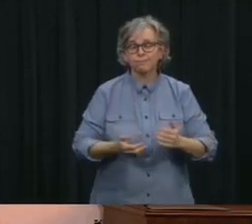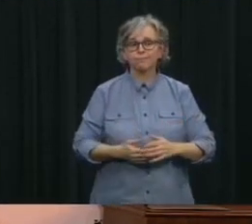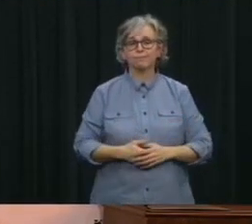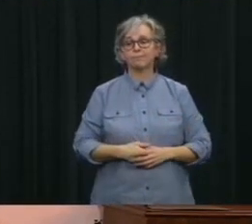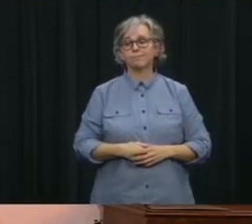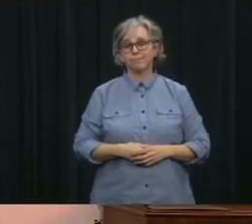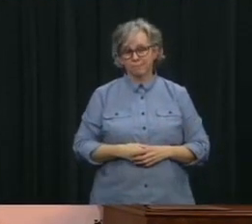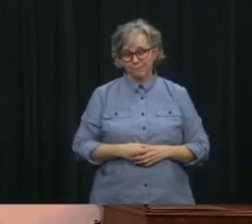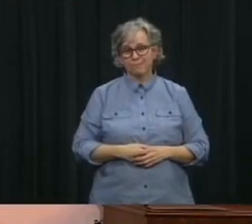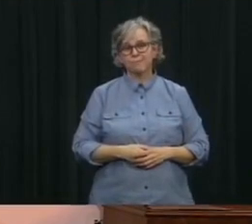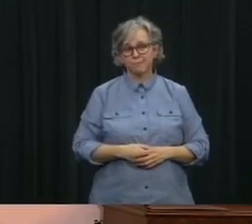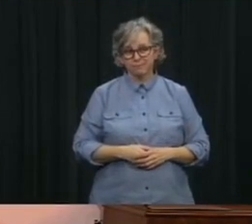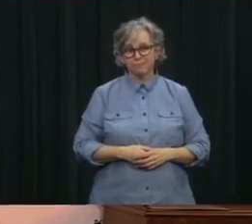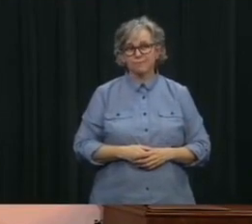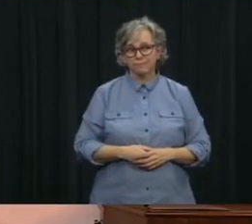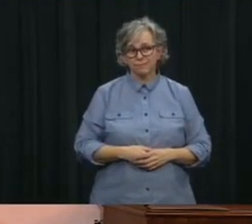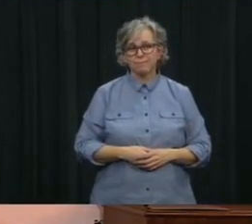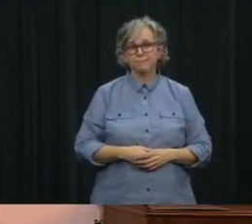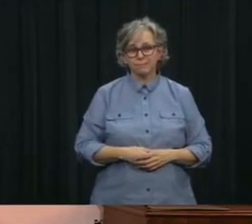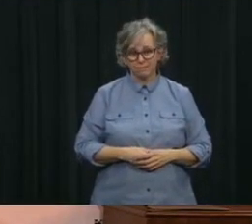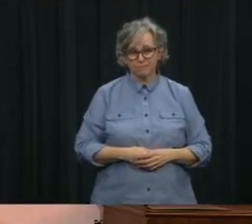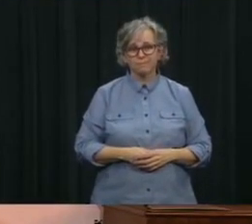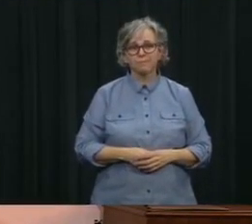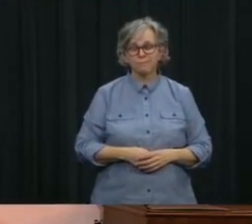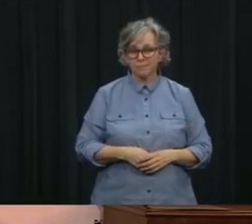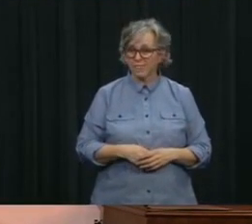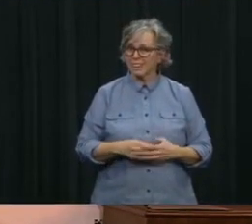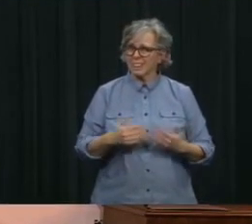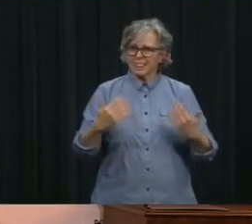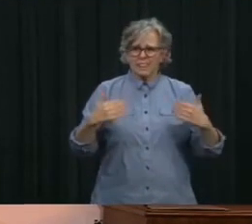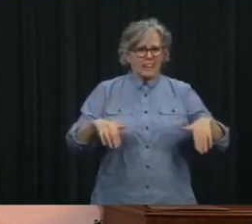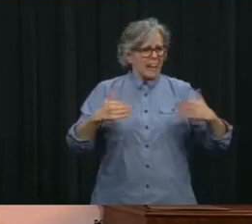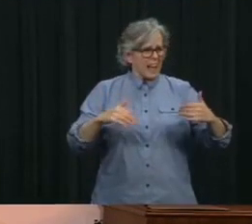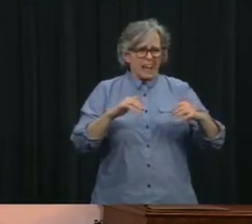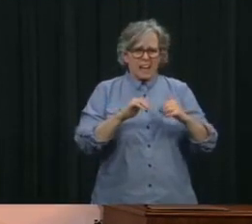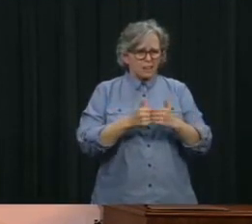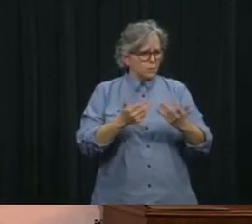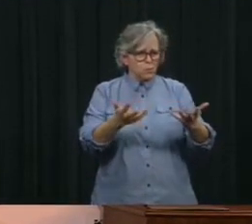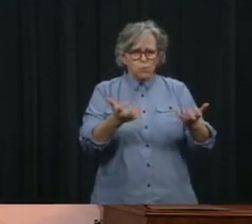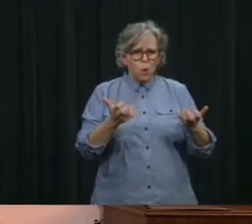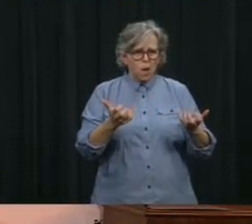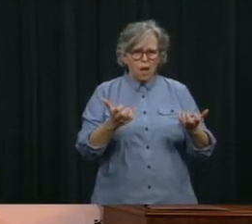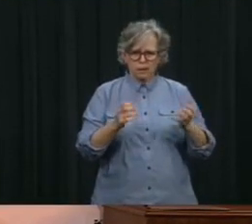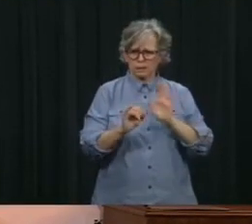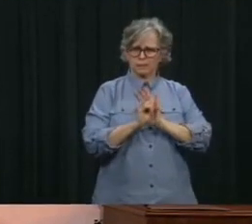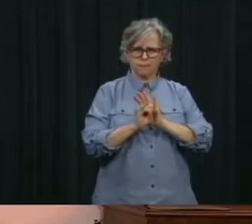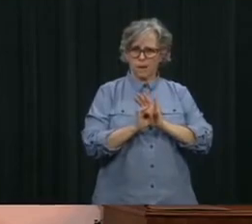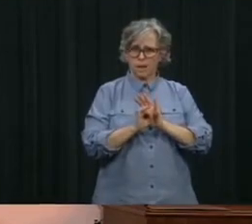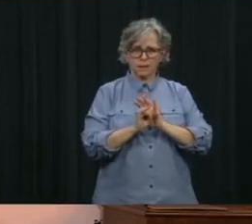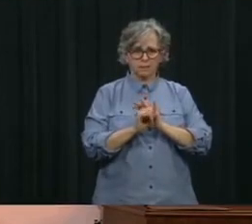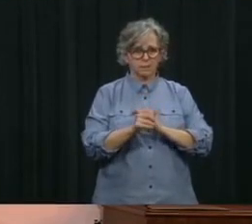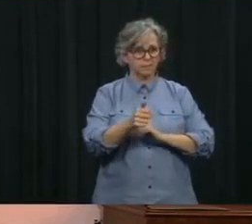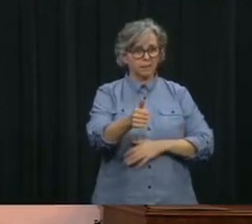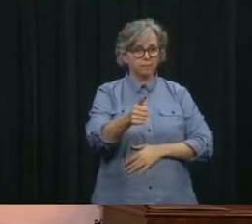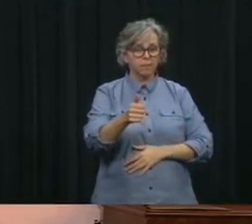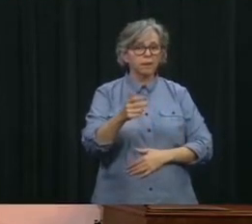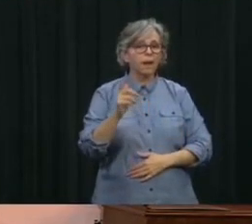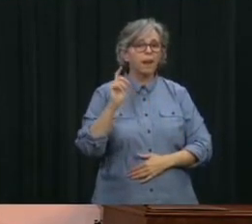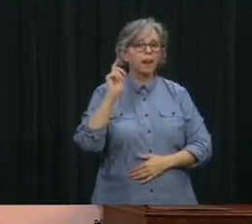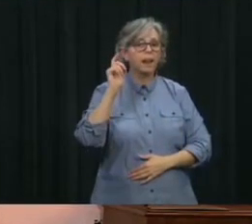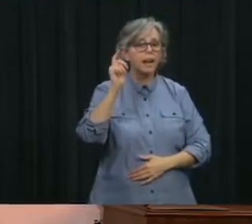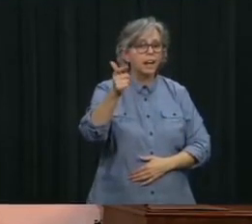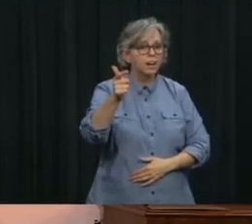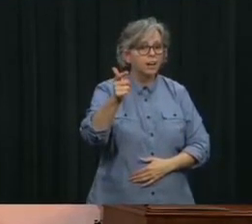Think about this in those terms. How do you want to think about yourself on the backside of this when we got out? Do you want to